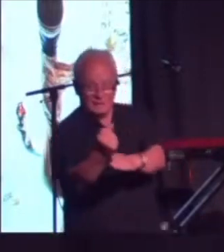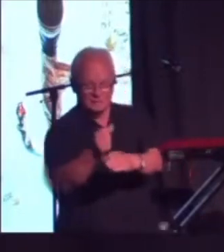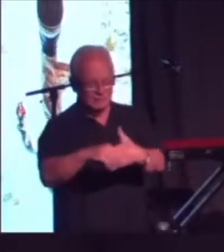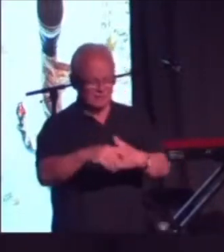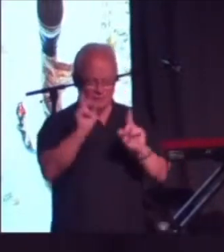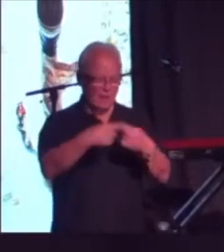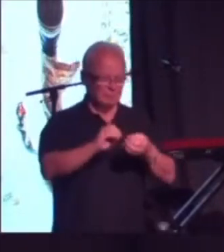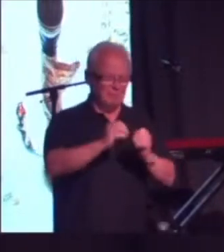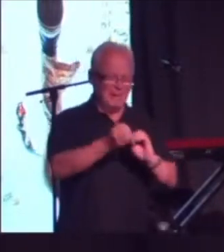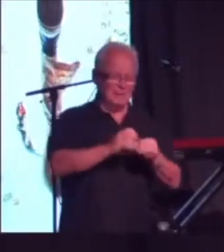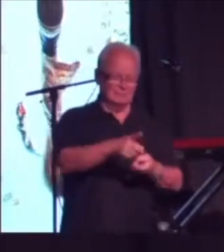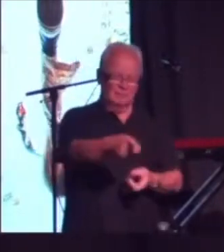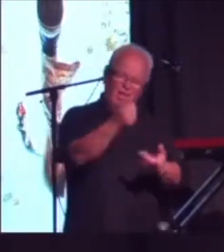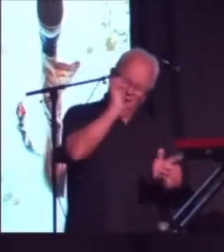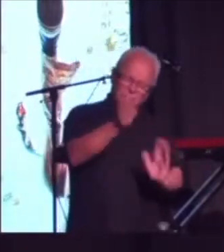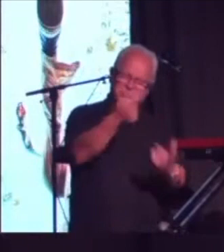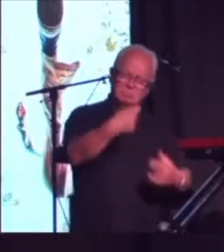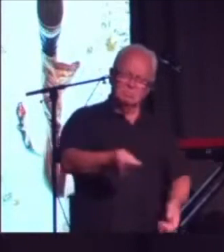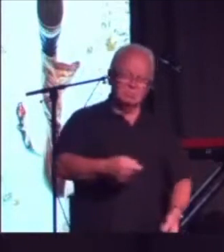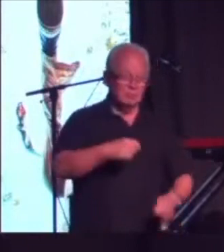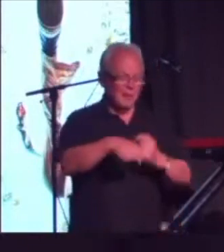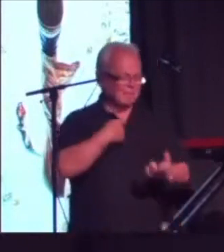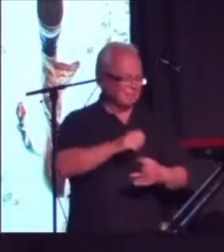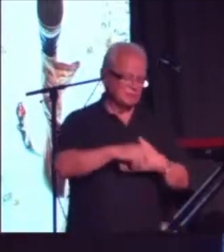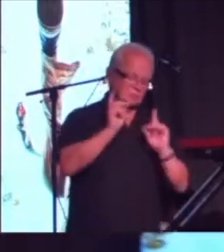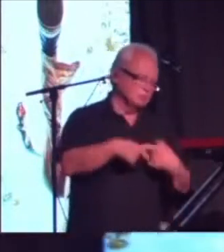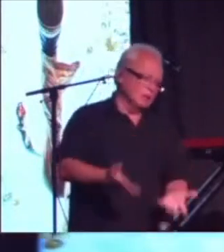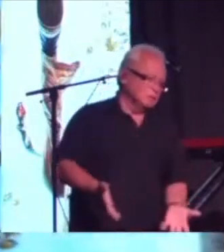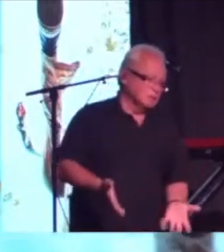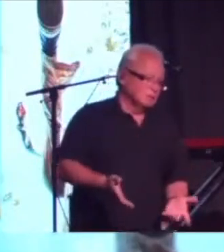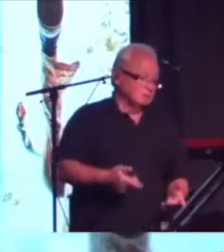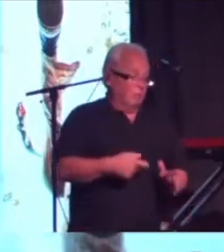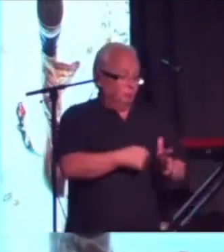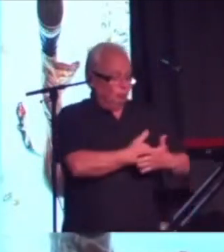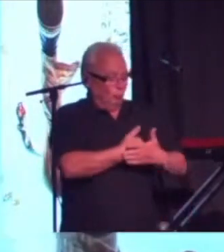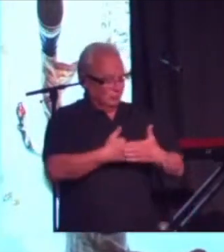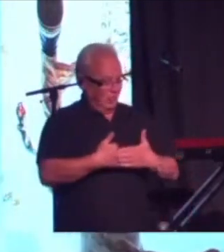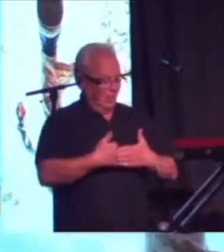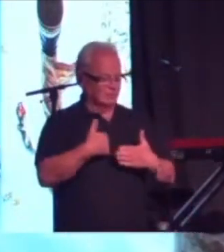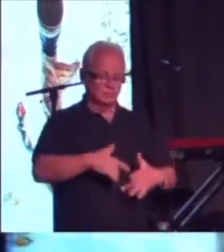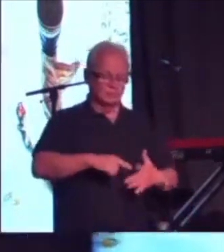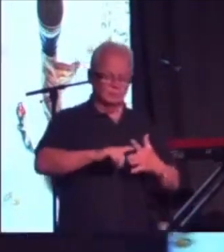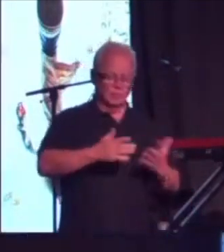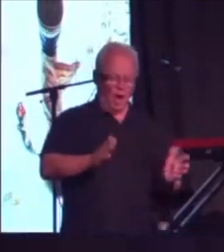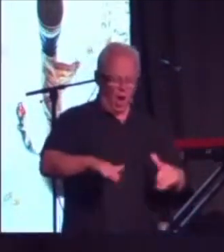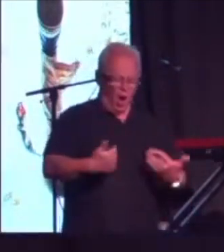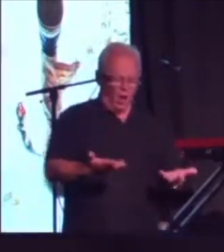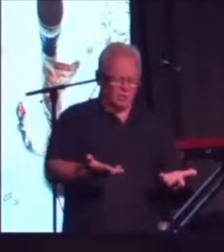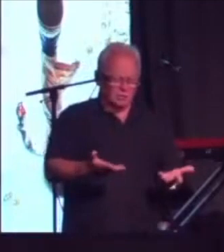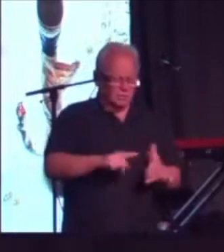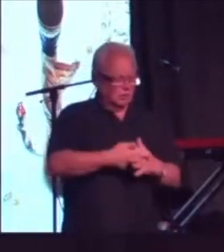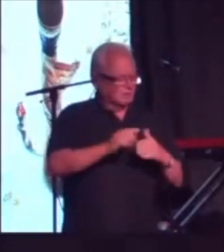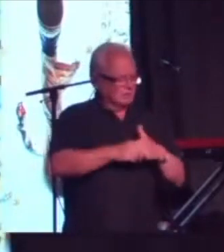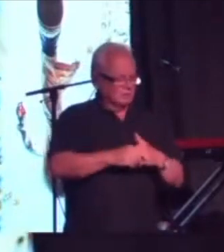They happen around a common concern or a common interest. And so the typical expression of the beginning of a friendship is this. What? You